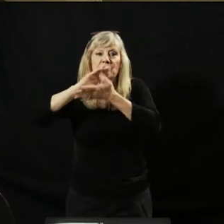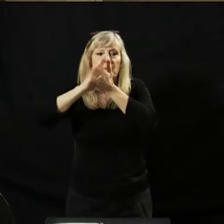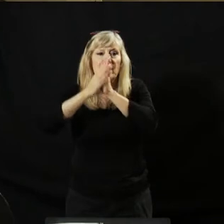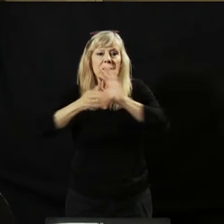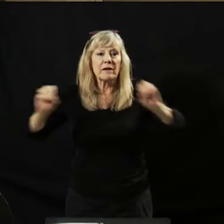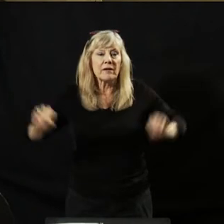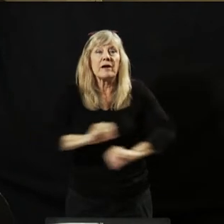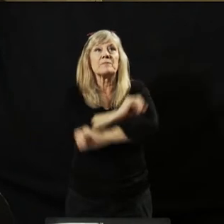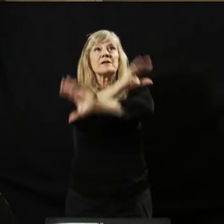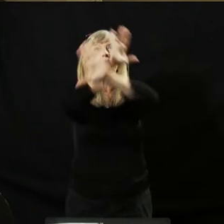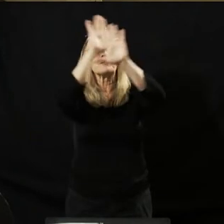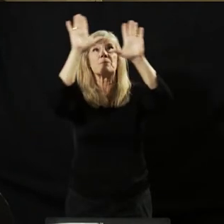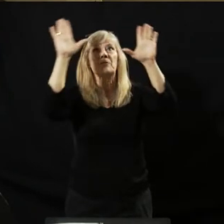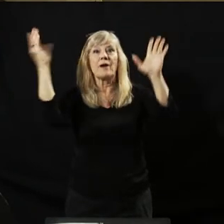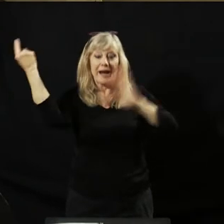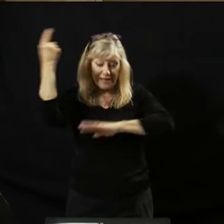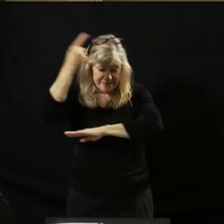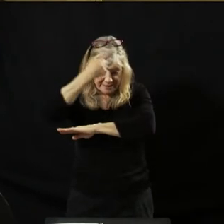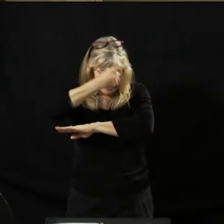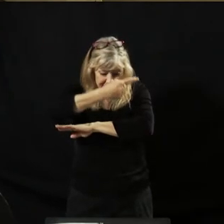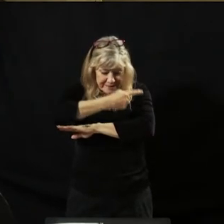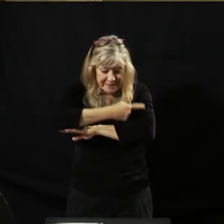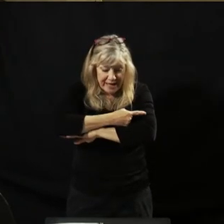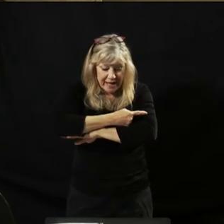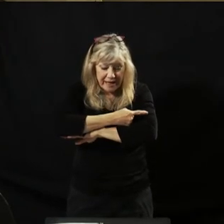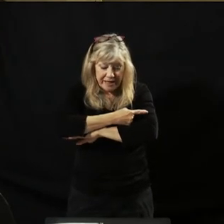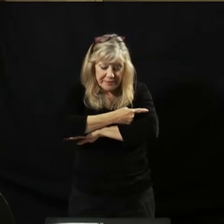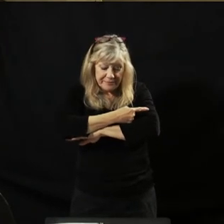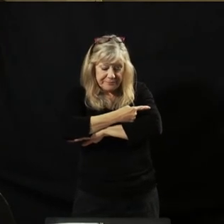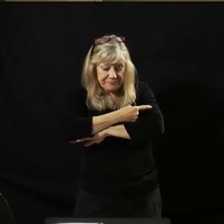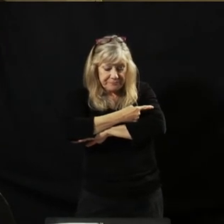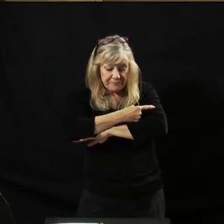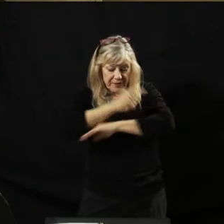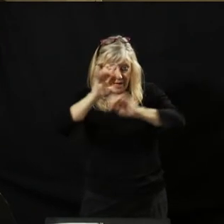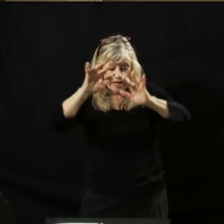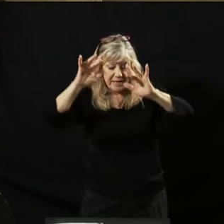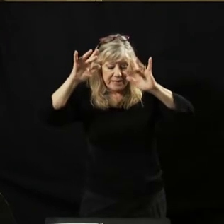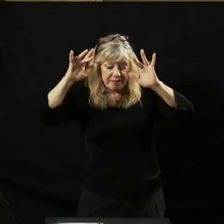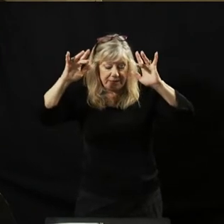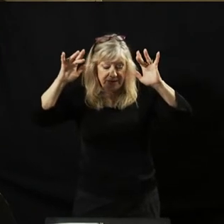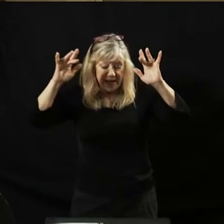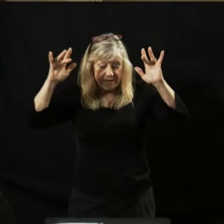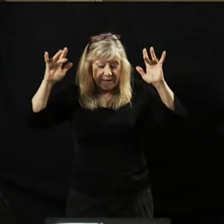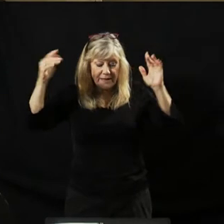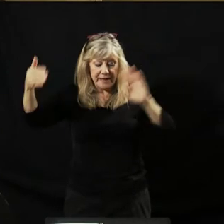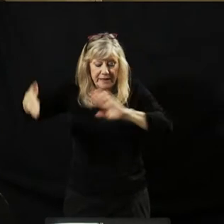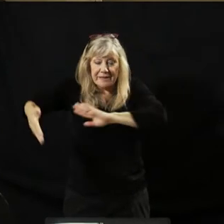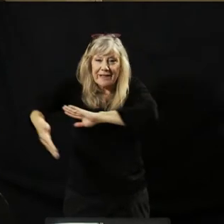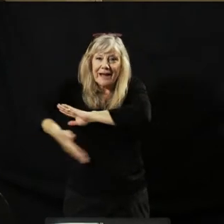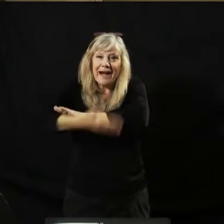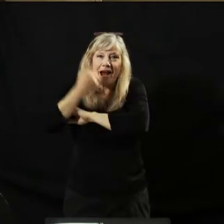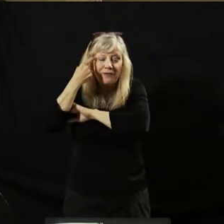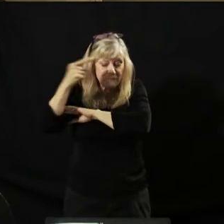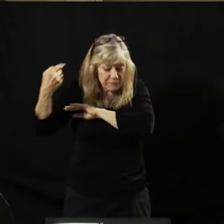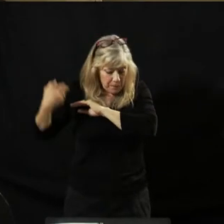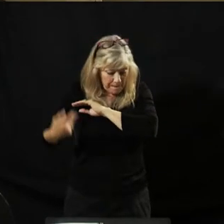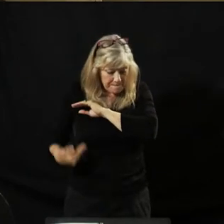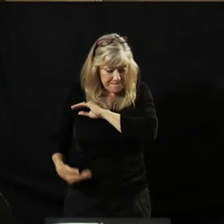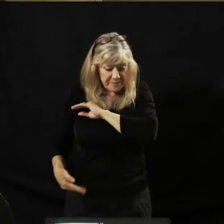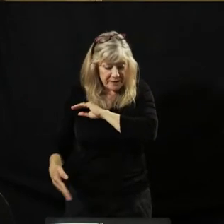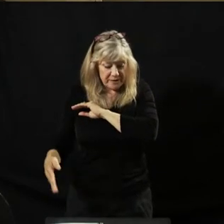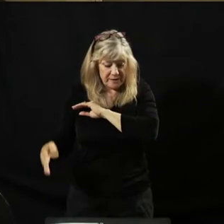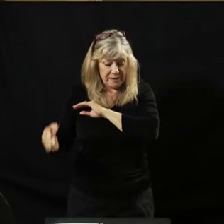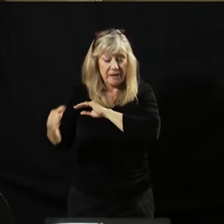shall be as bright as day, dazzling is the night for me,